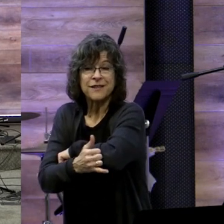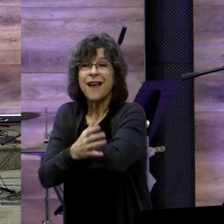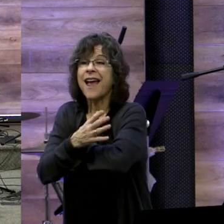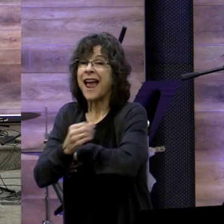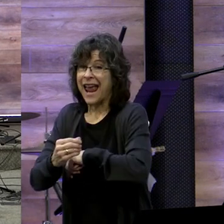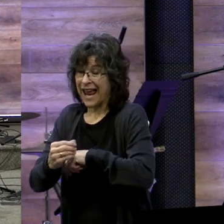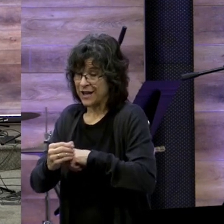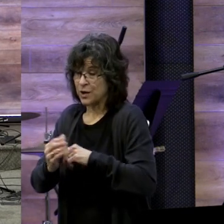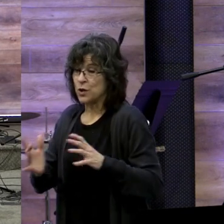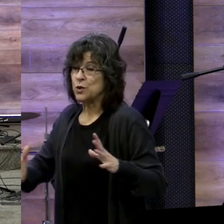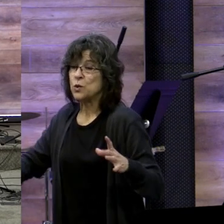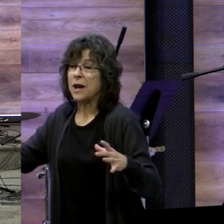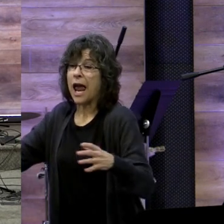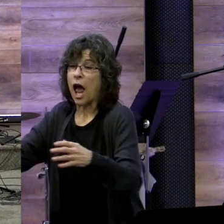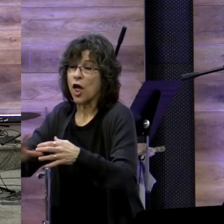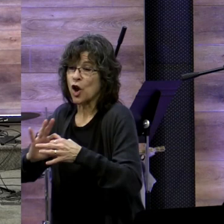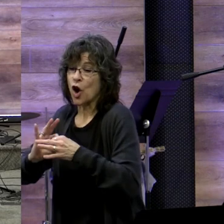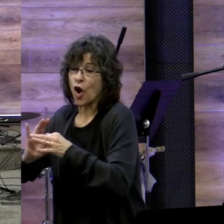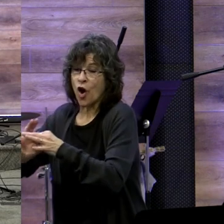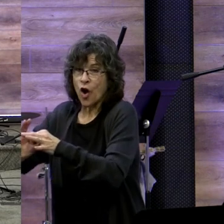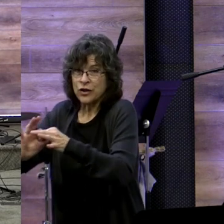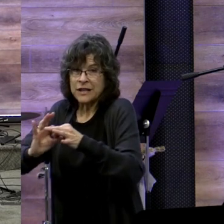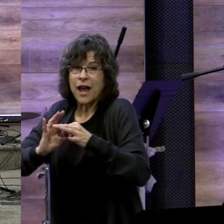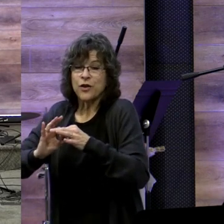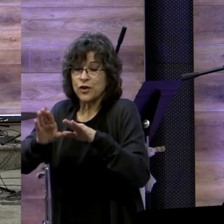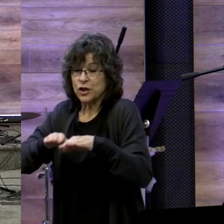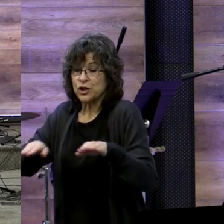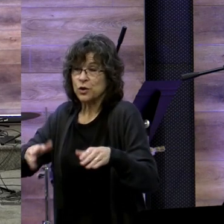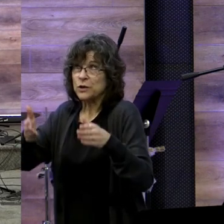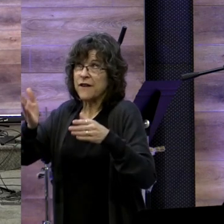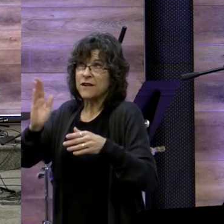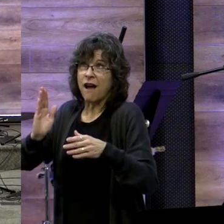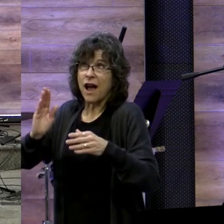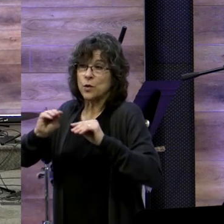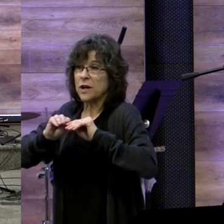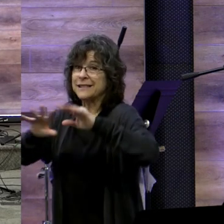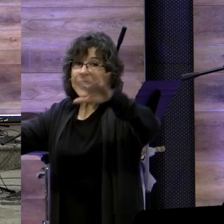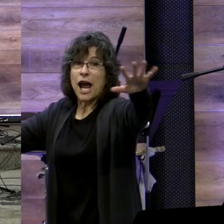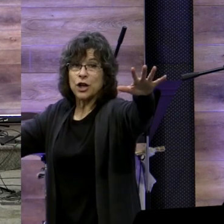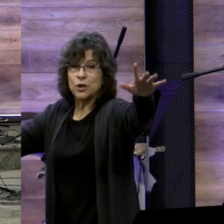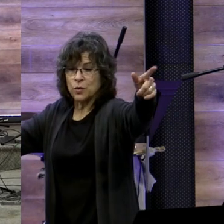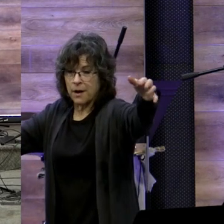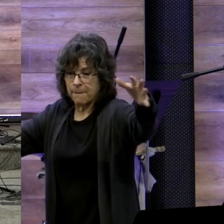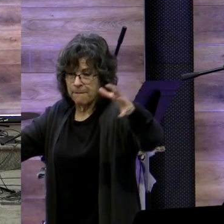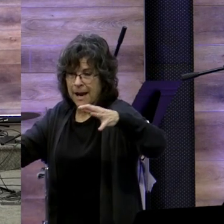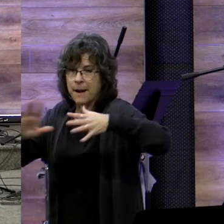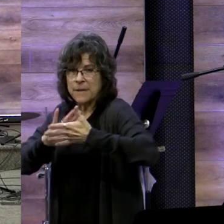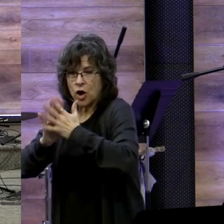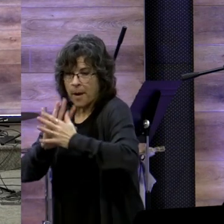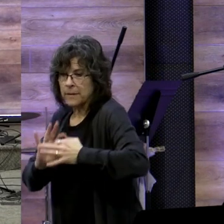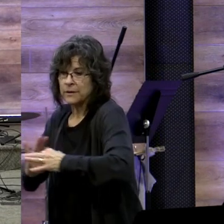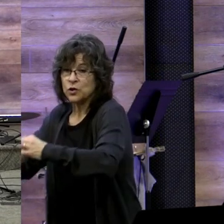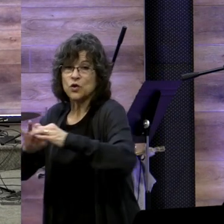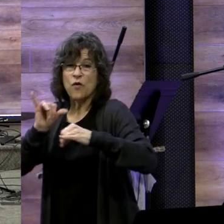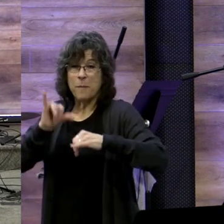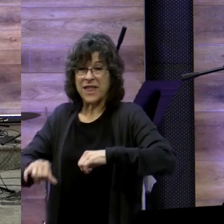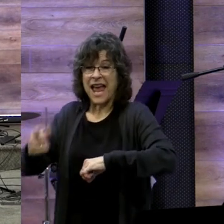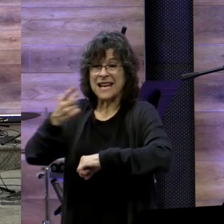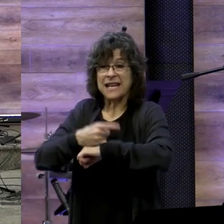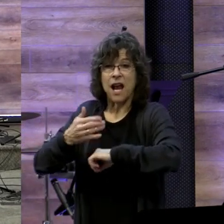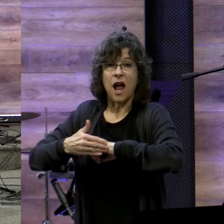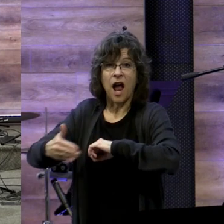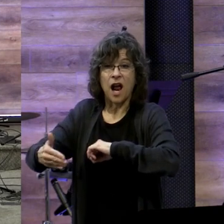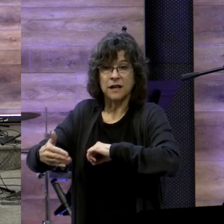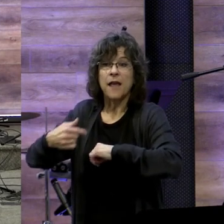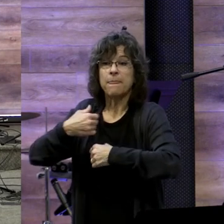gather into one the children of God who are scattered abroad. So from that day on, they made plans to put him to